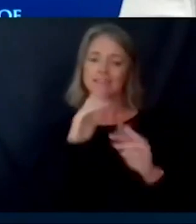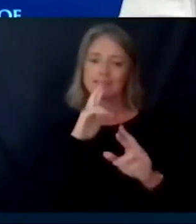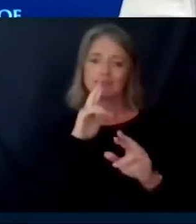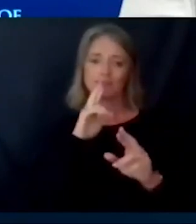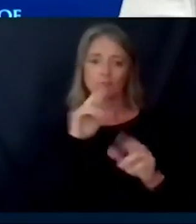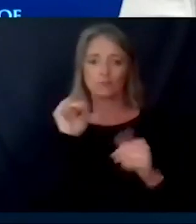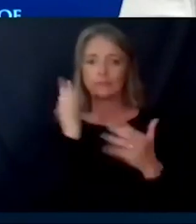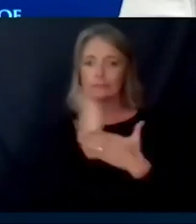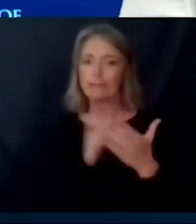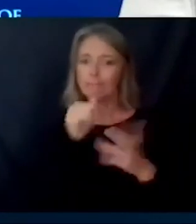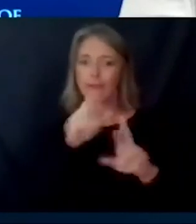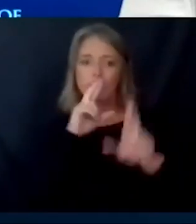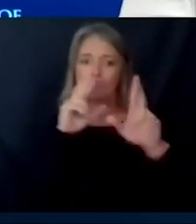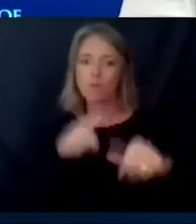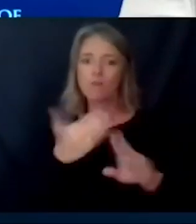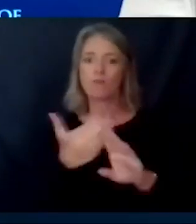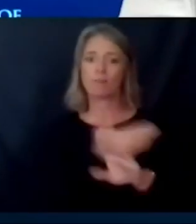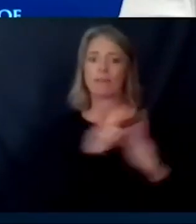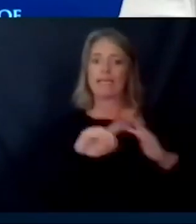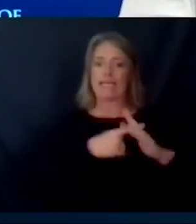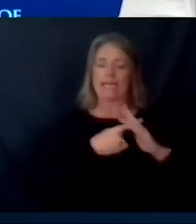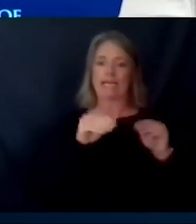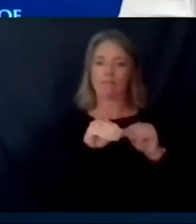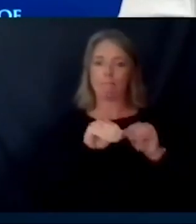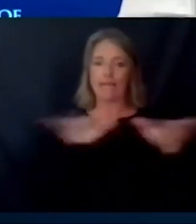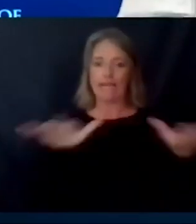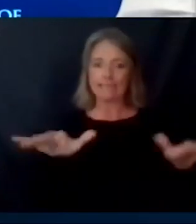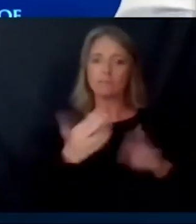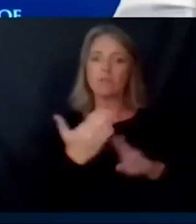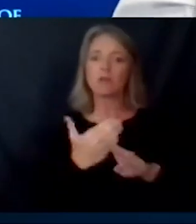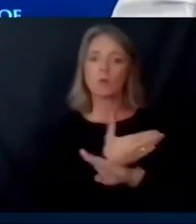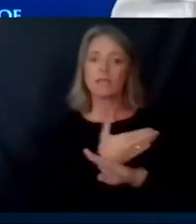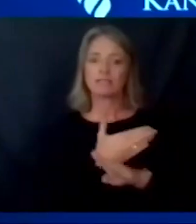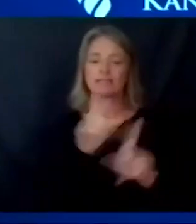beginning of the pandemic when testing was not widely available?